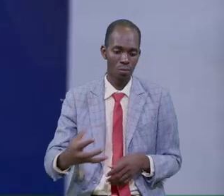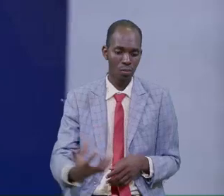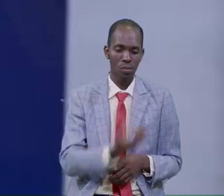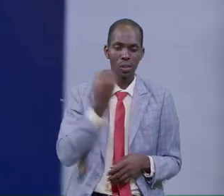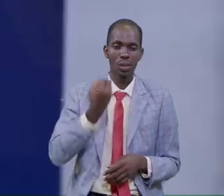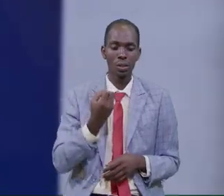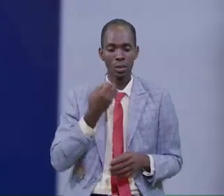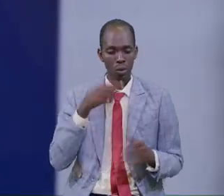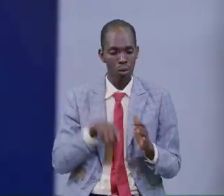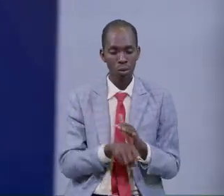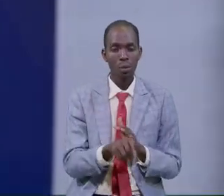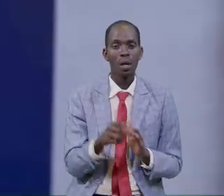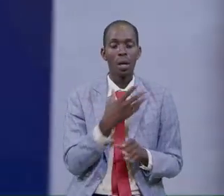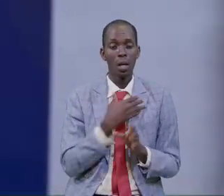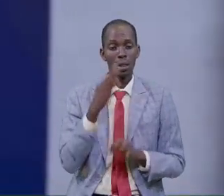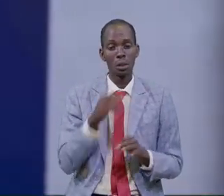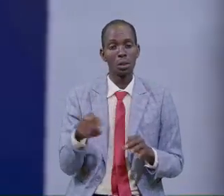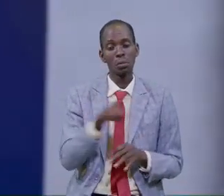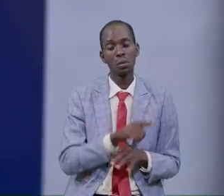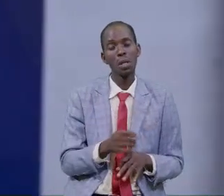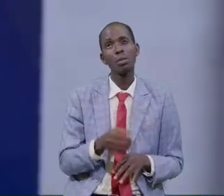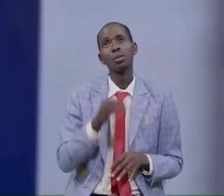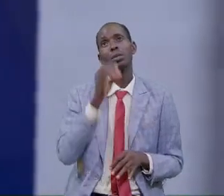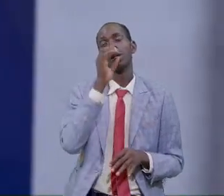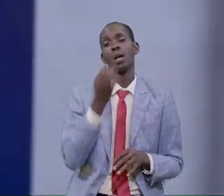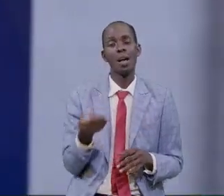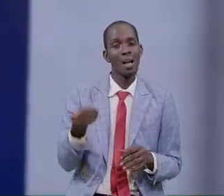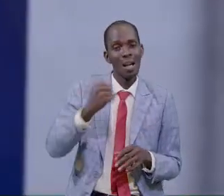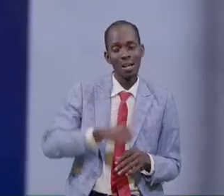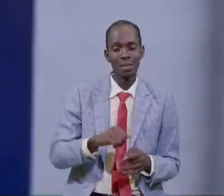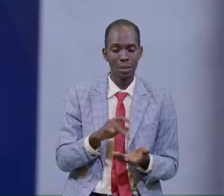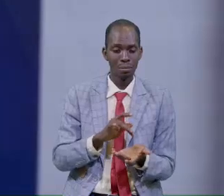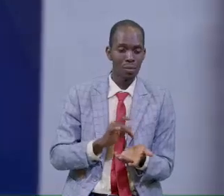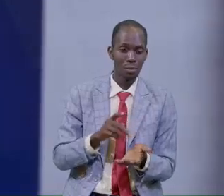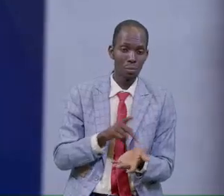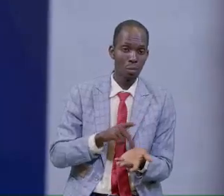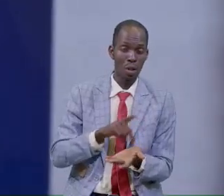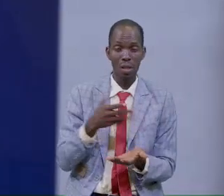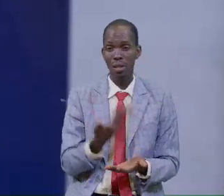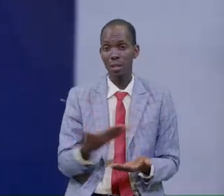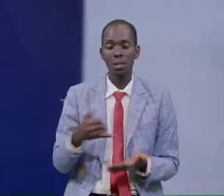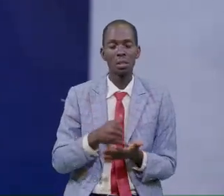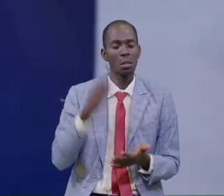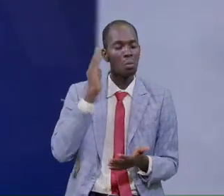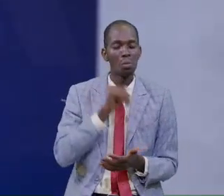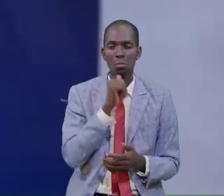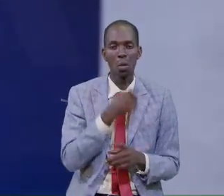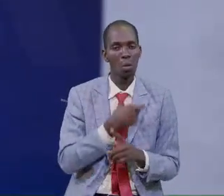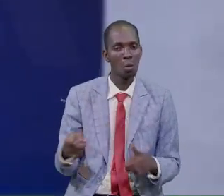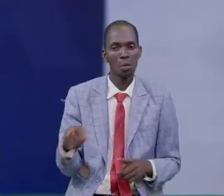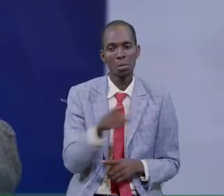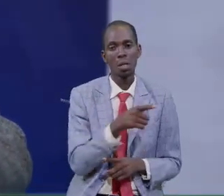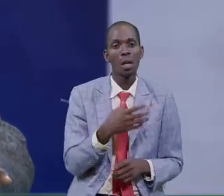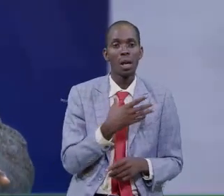drink any deadly sin, it shall not hurt them. And it says, they shall